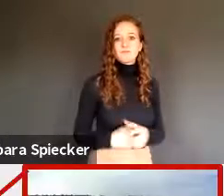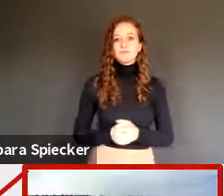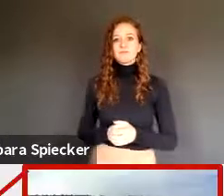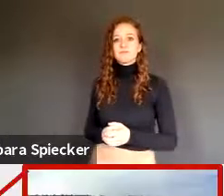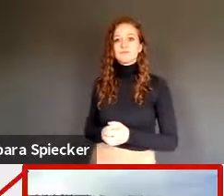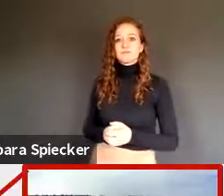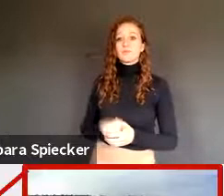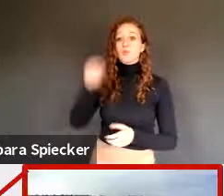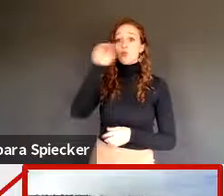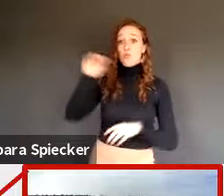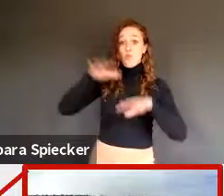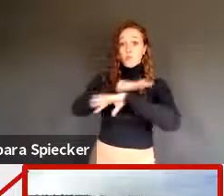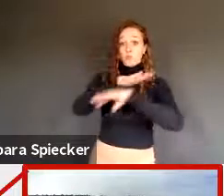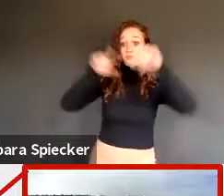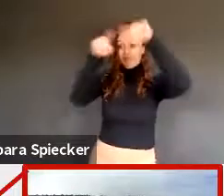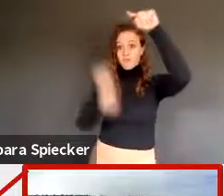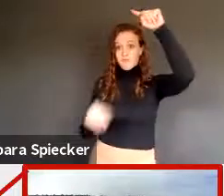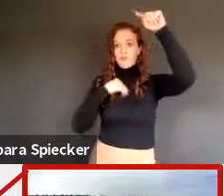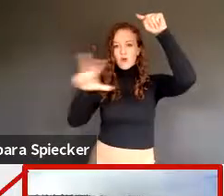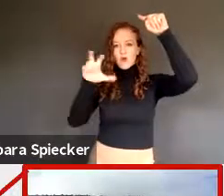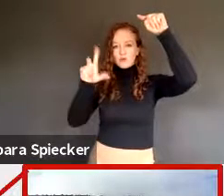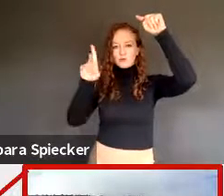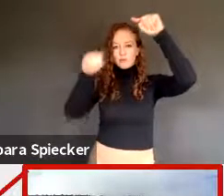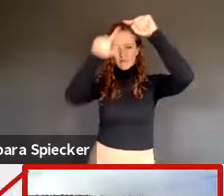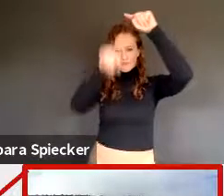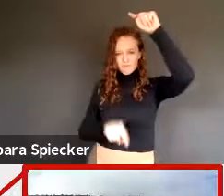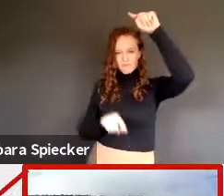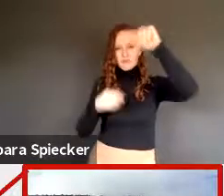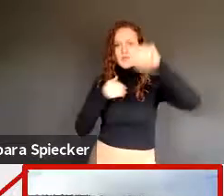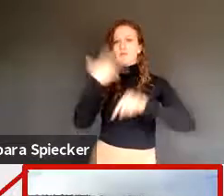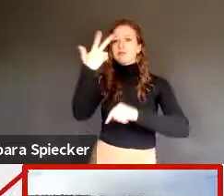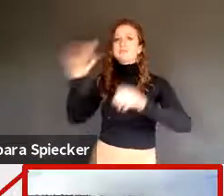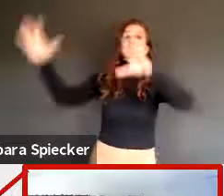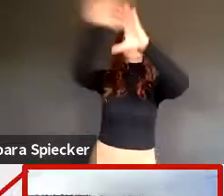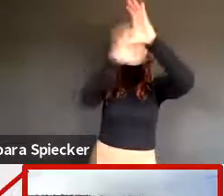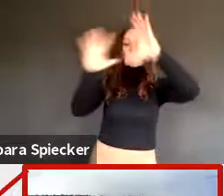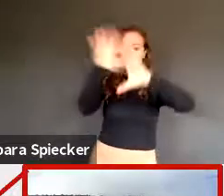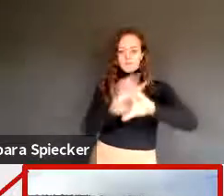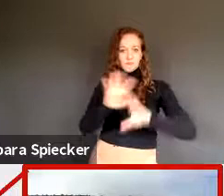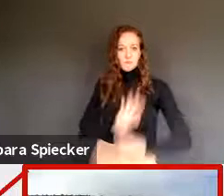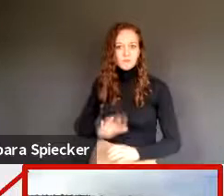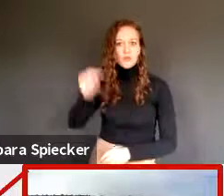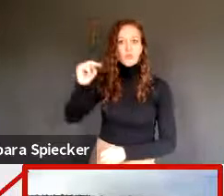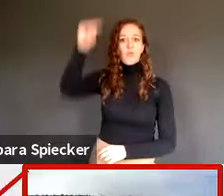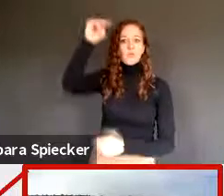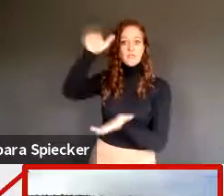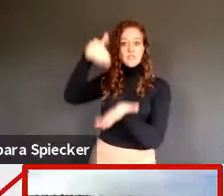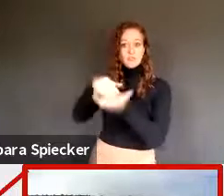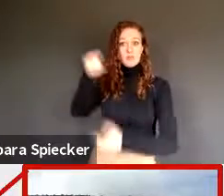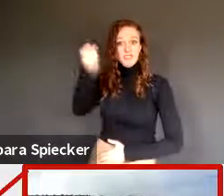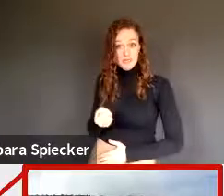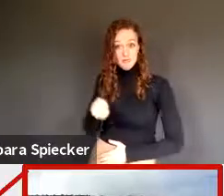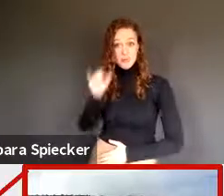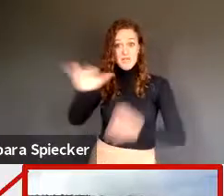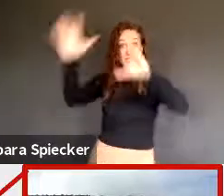This study spanned a total of 7 study sites